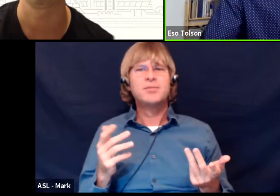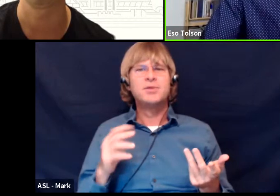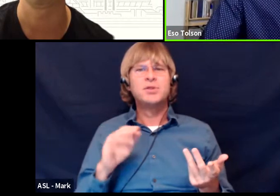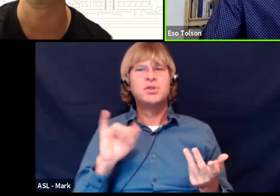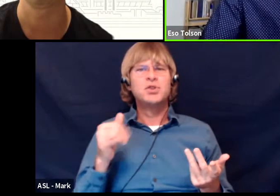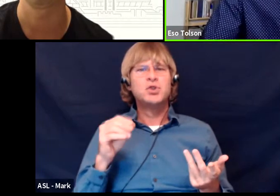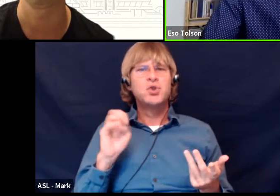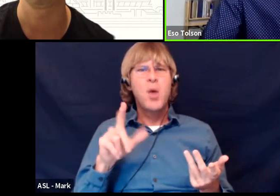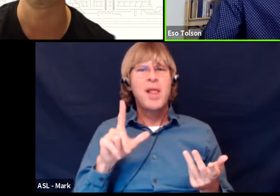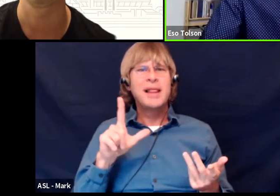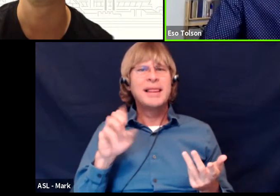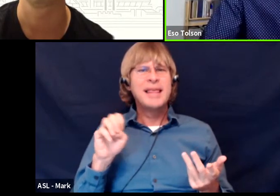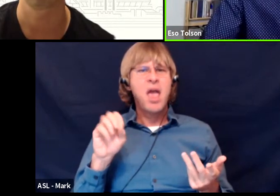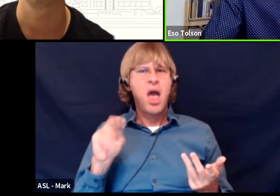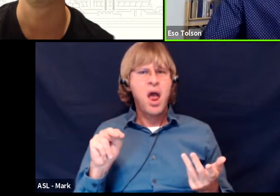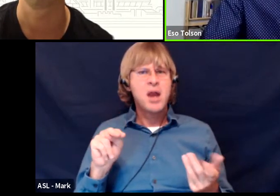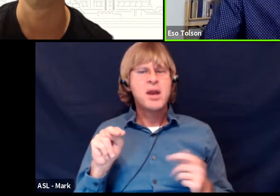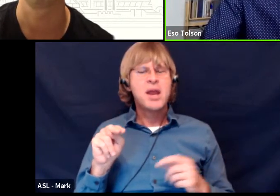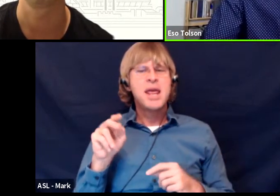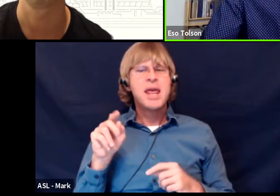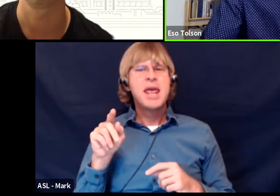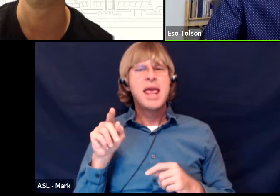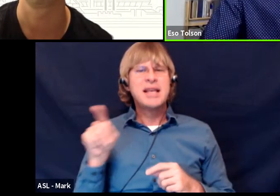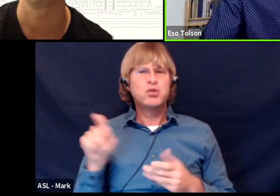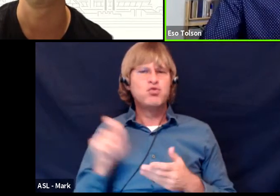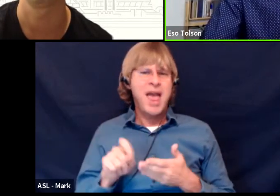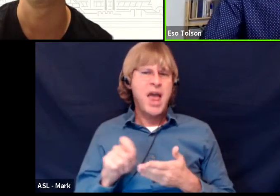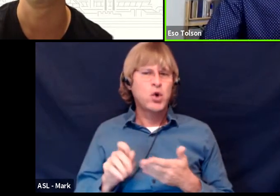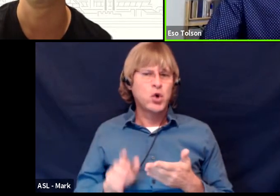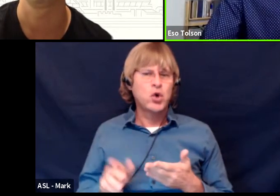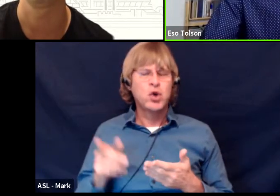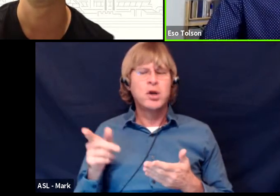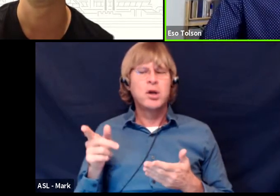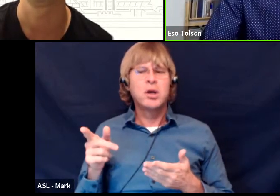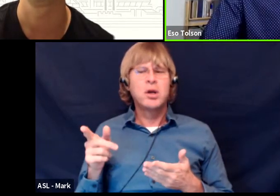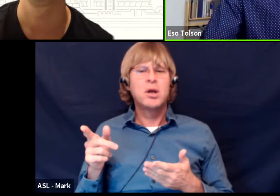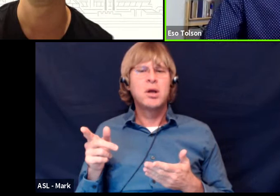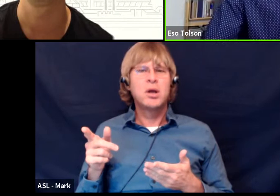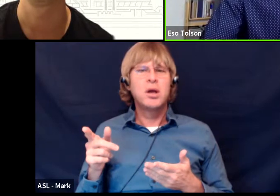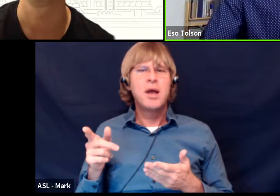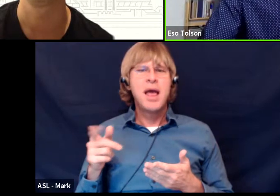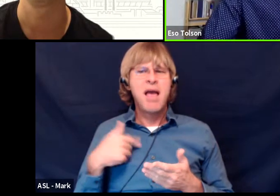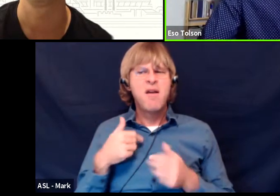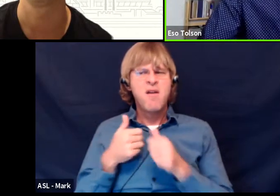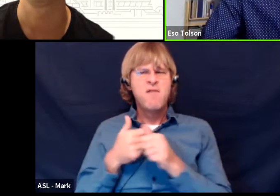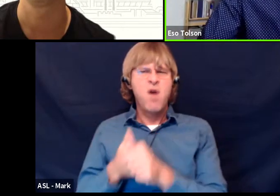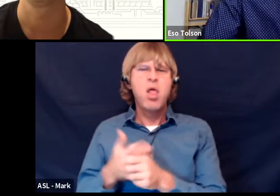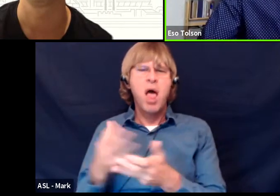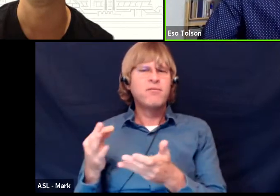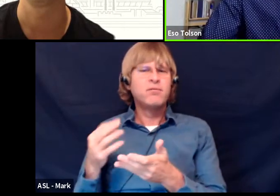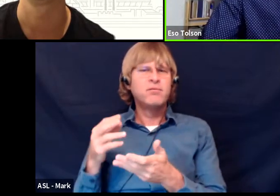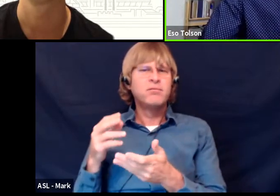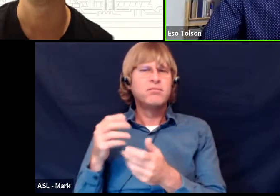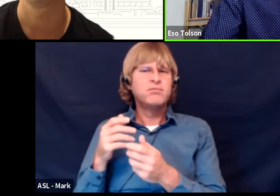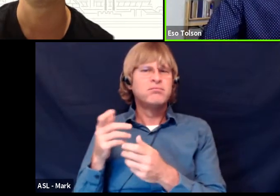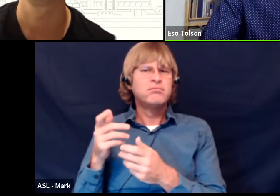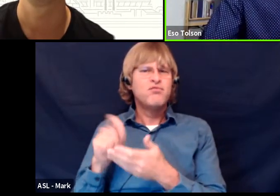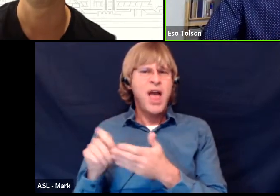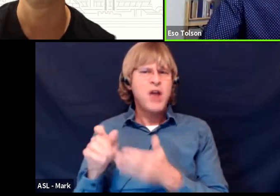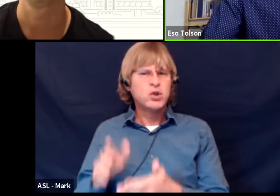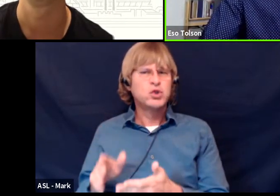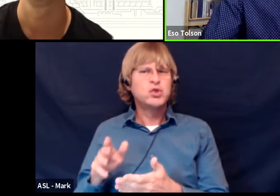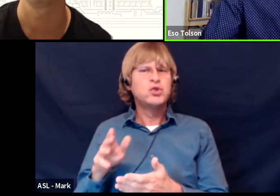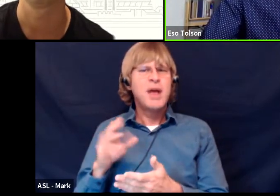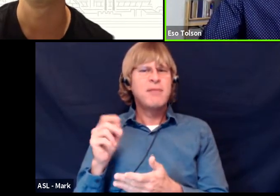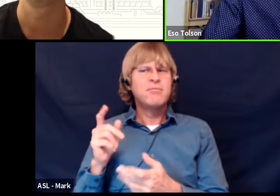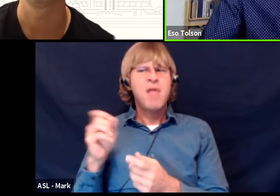Joel Leon. He's a writer. I follow a lot of writers actually, and a lot of people who